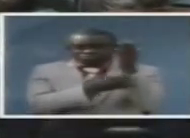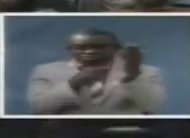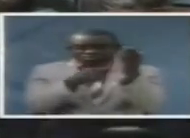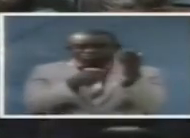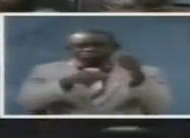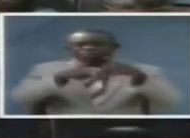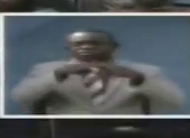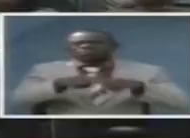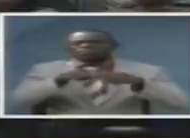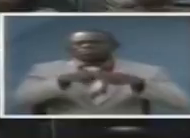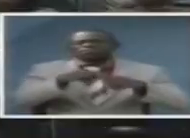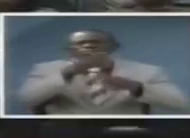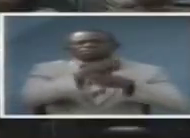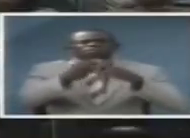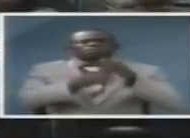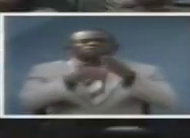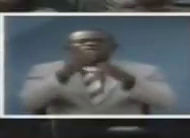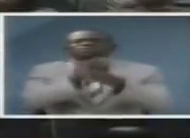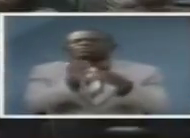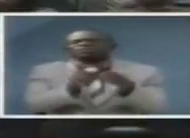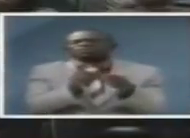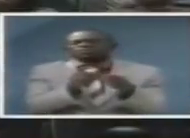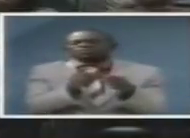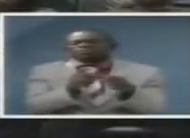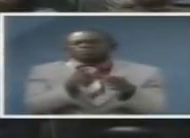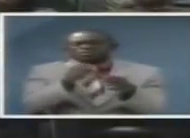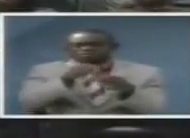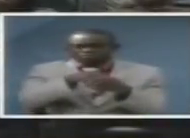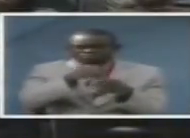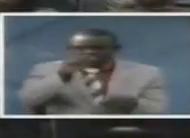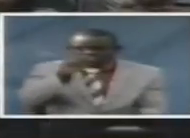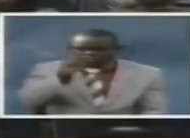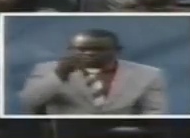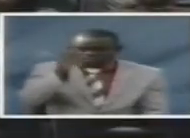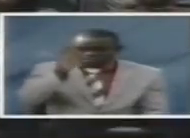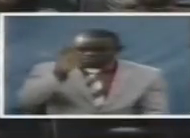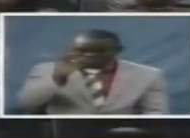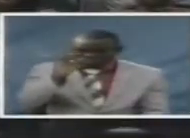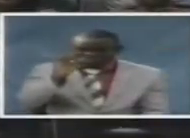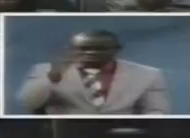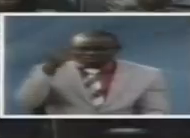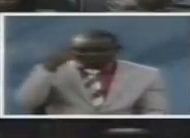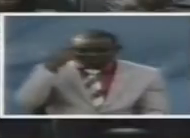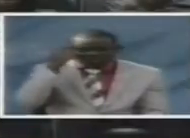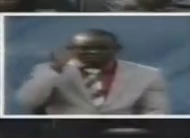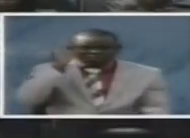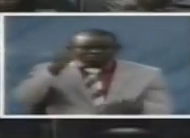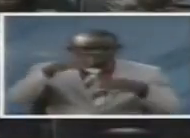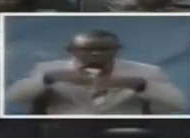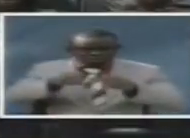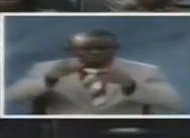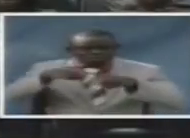infrastructure. Government in 2018 will continue the ongoing road infrastructure